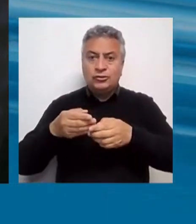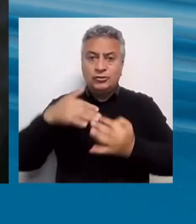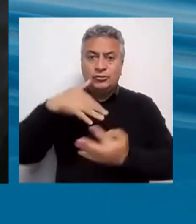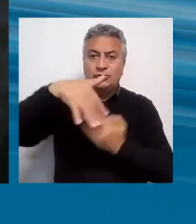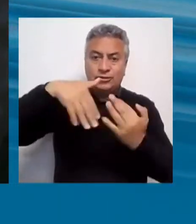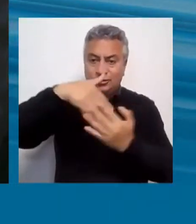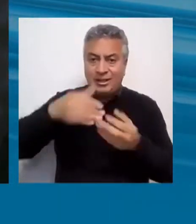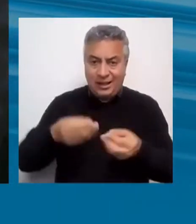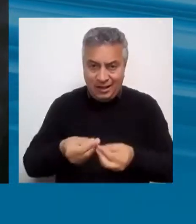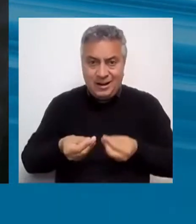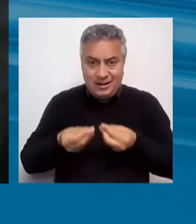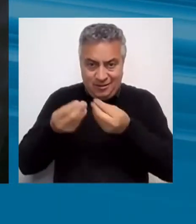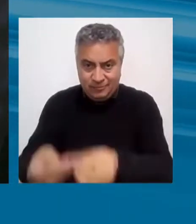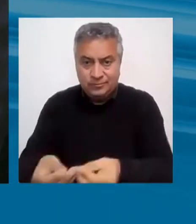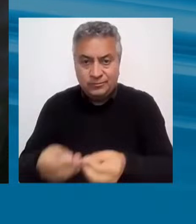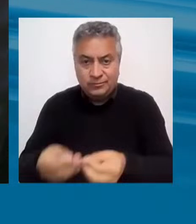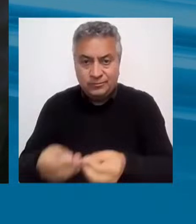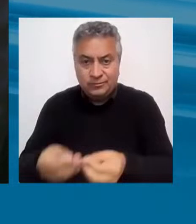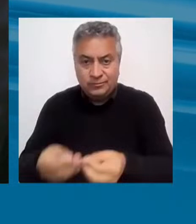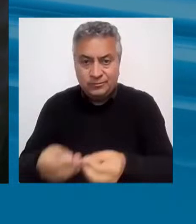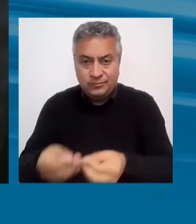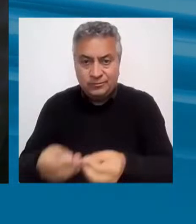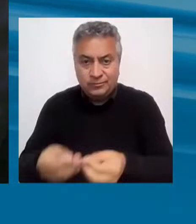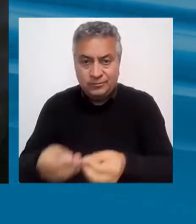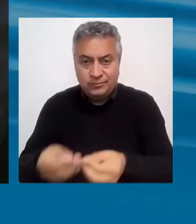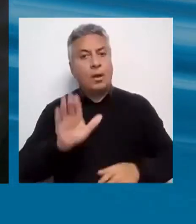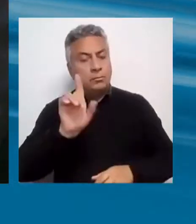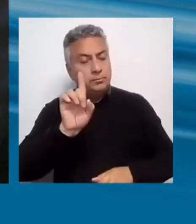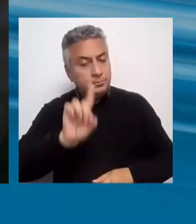in education.